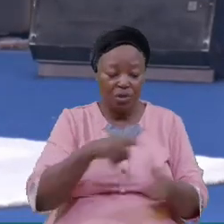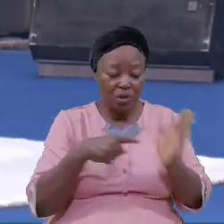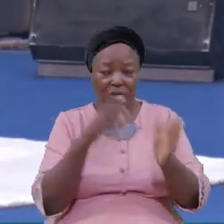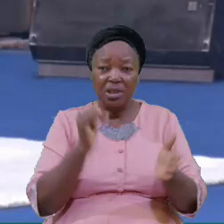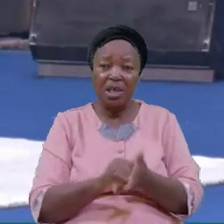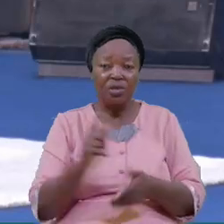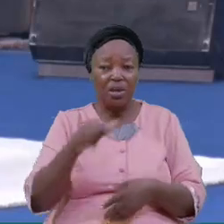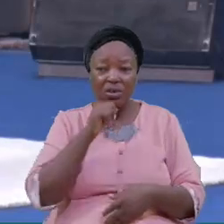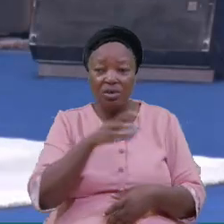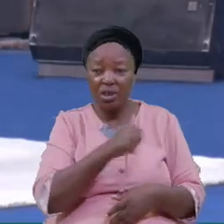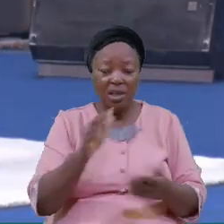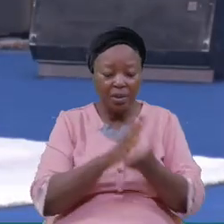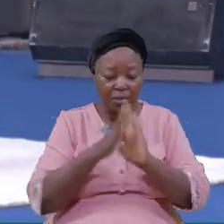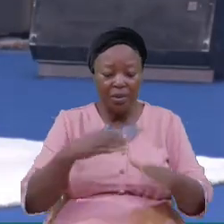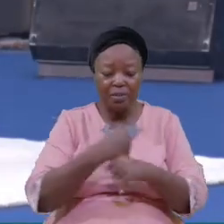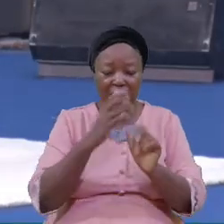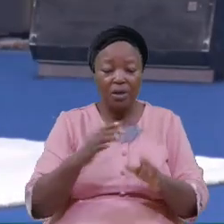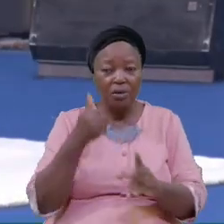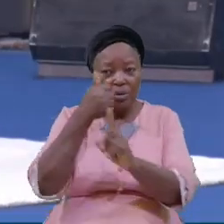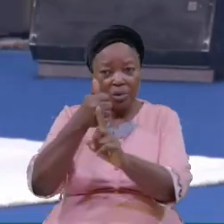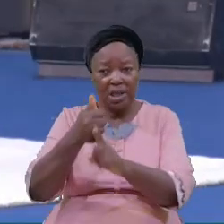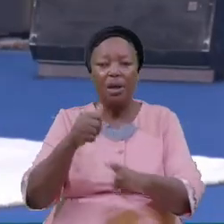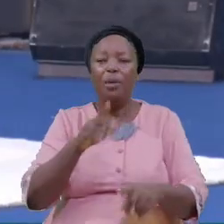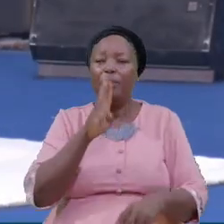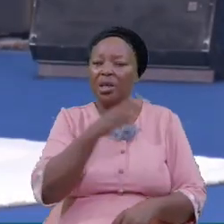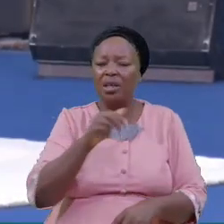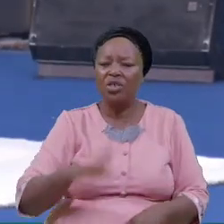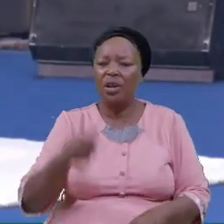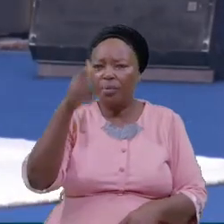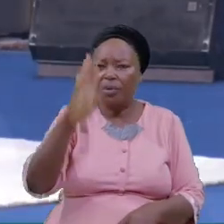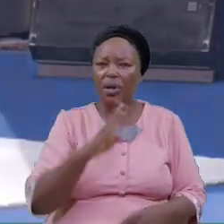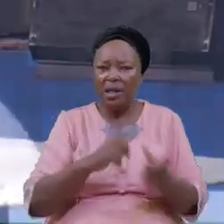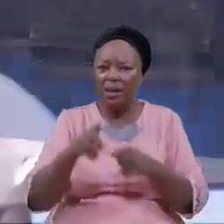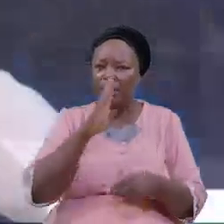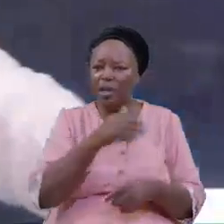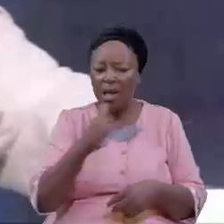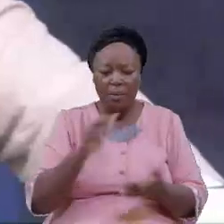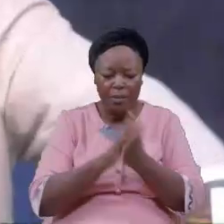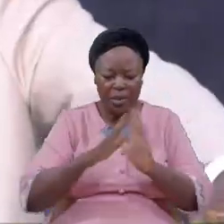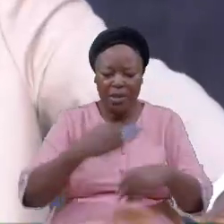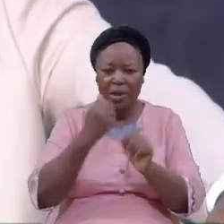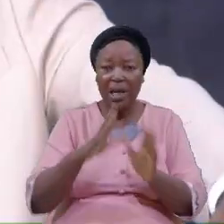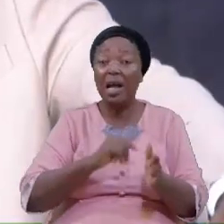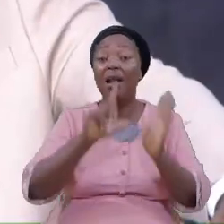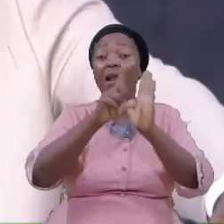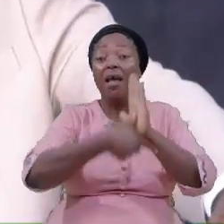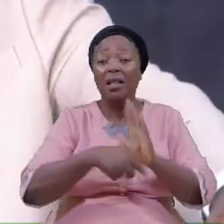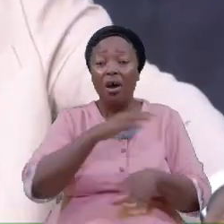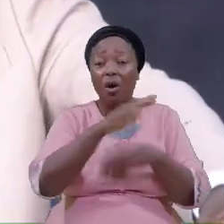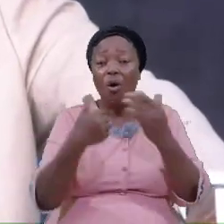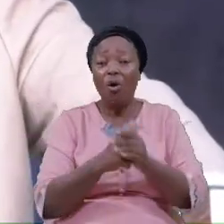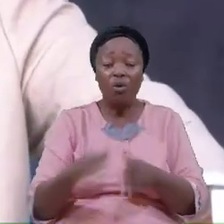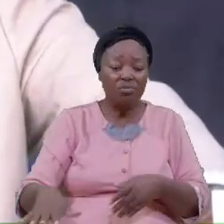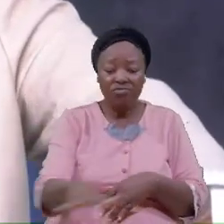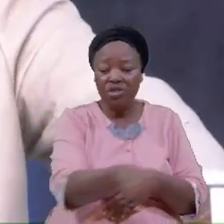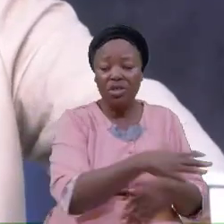peacemaker yourself. Be a child of God, be a peacemaker, and eventually all these walls of